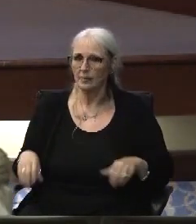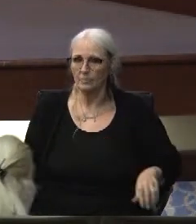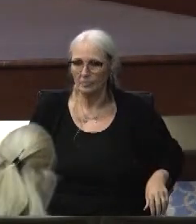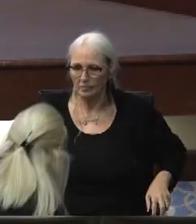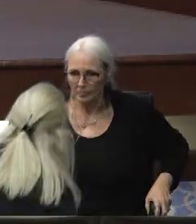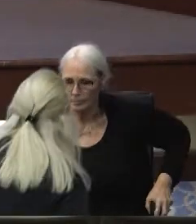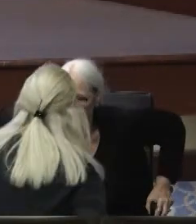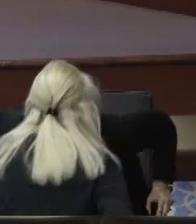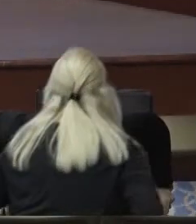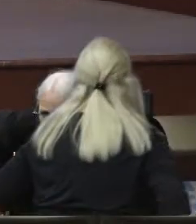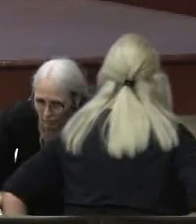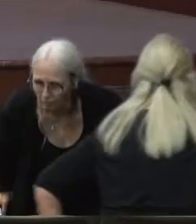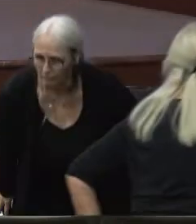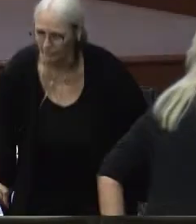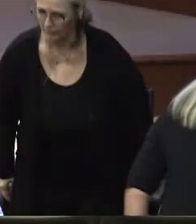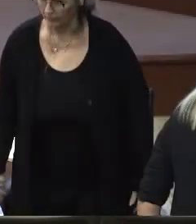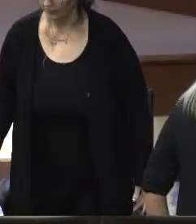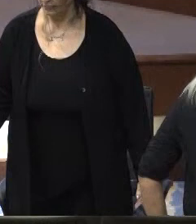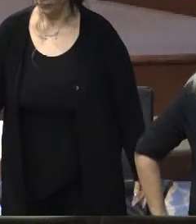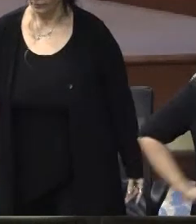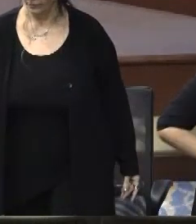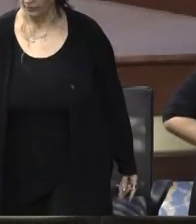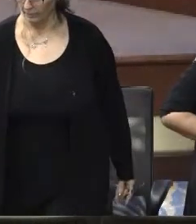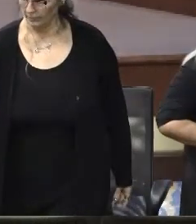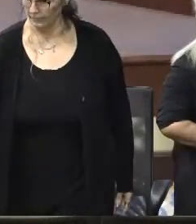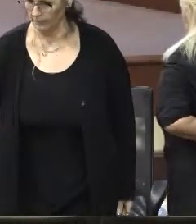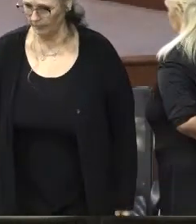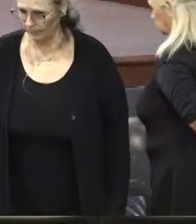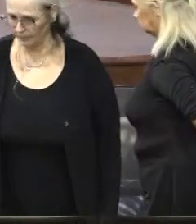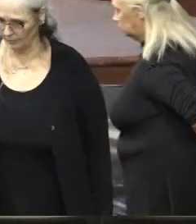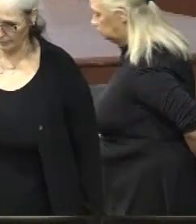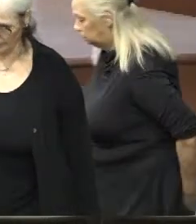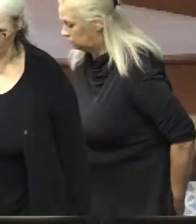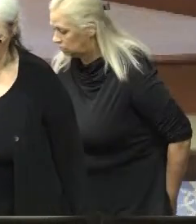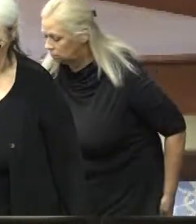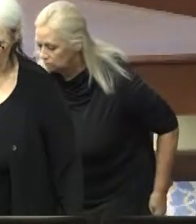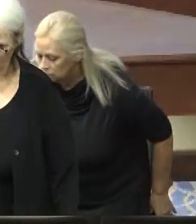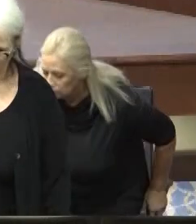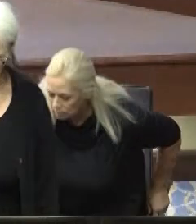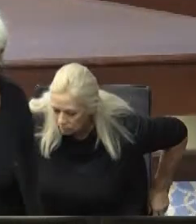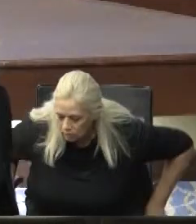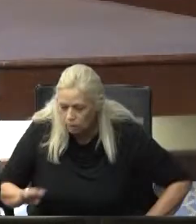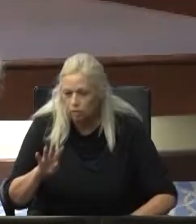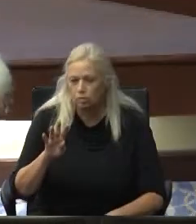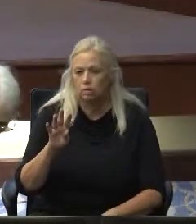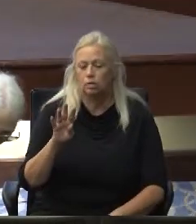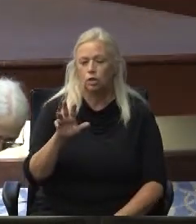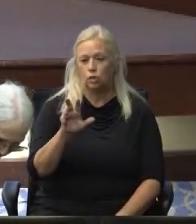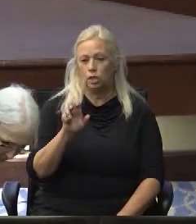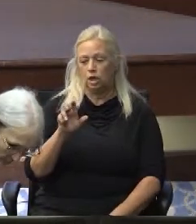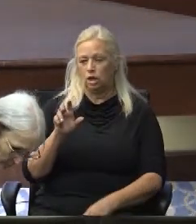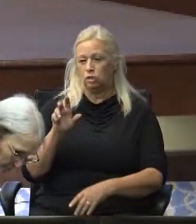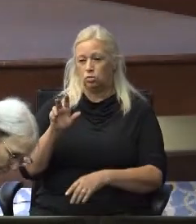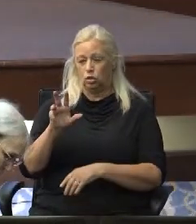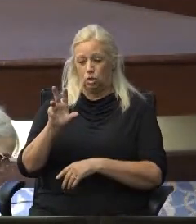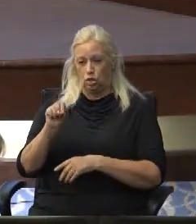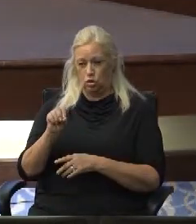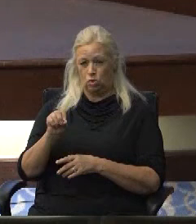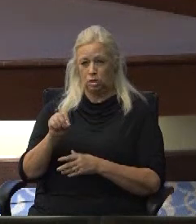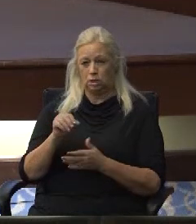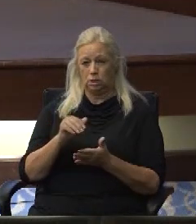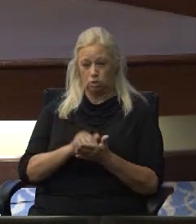of our community fully vaccinated. So we have a long way to go. 330 trusted McLennan County